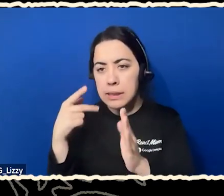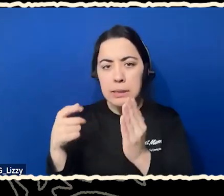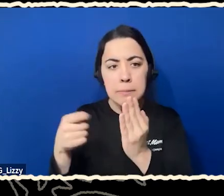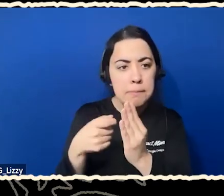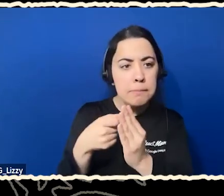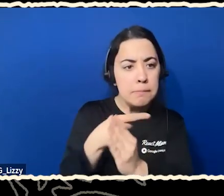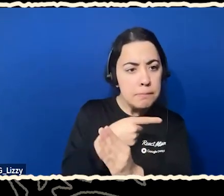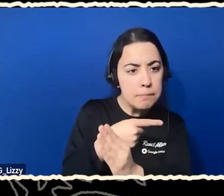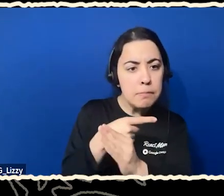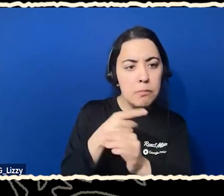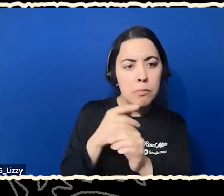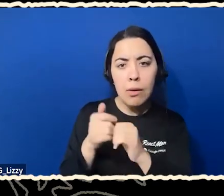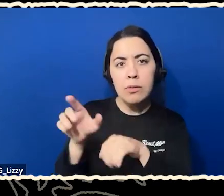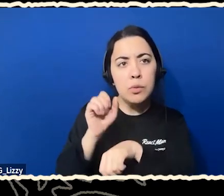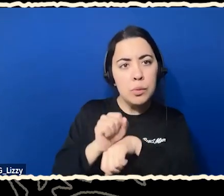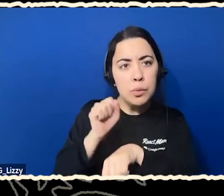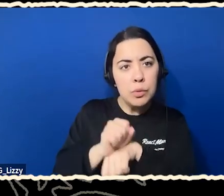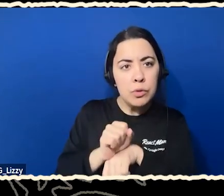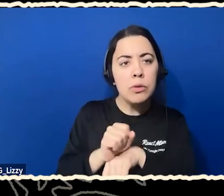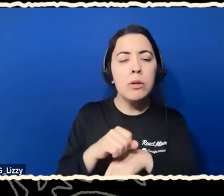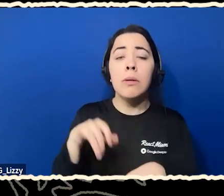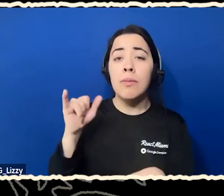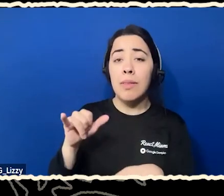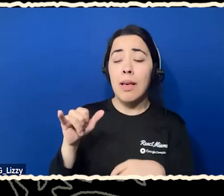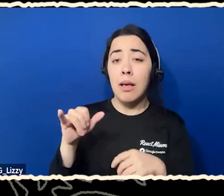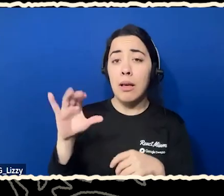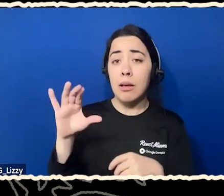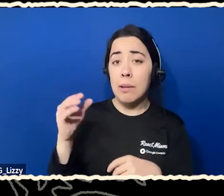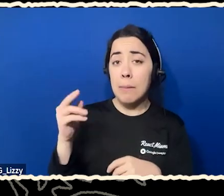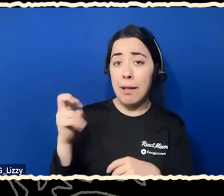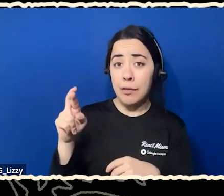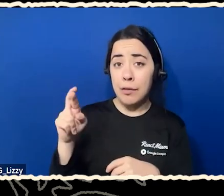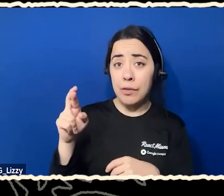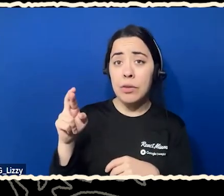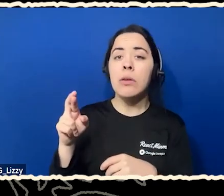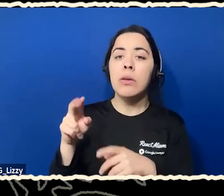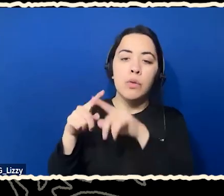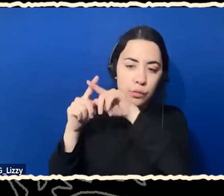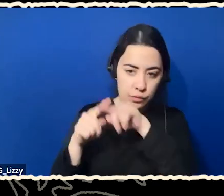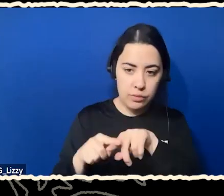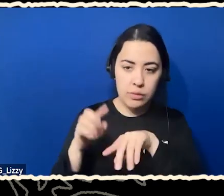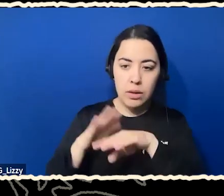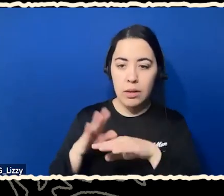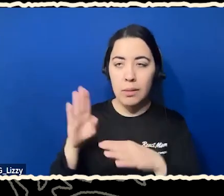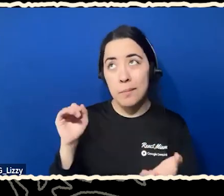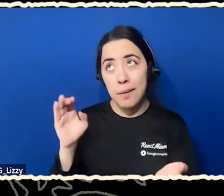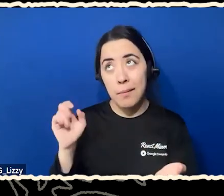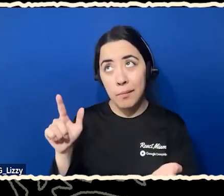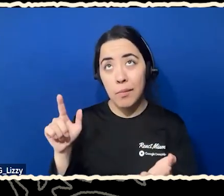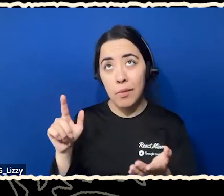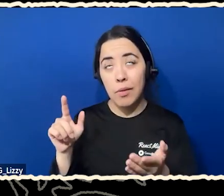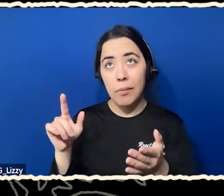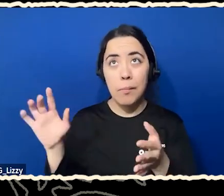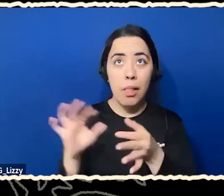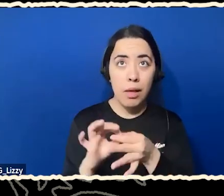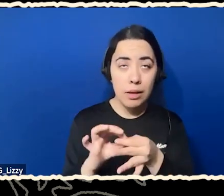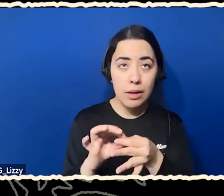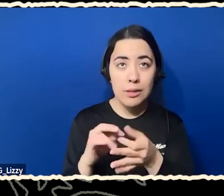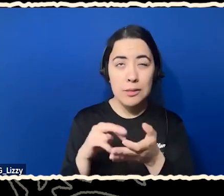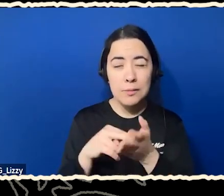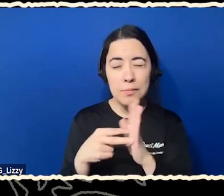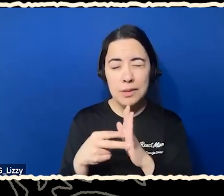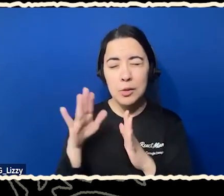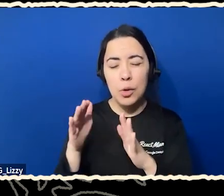how it actually does all the work. The compiler does rely on a Babel plugin, which unfortunately will make your build process